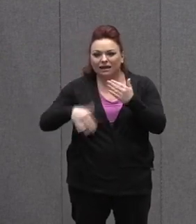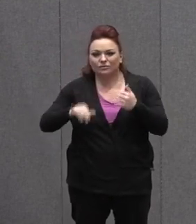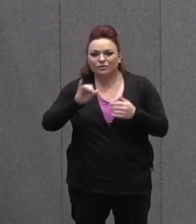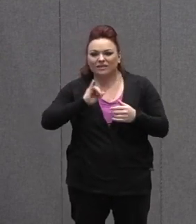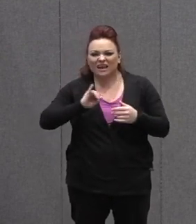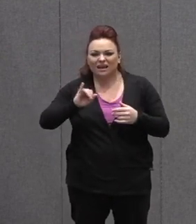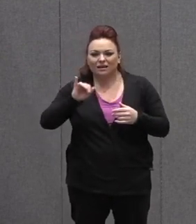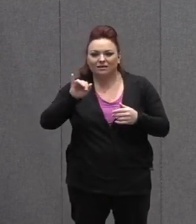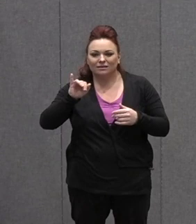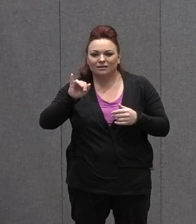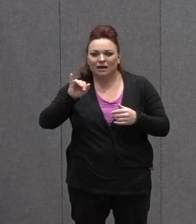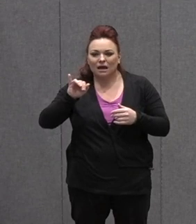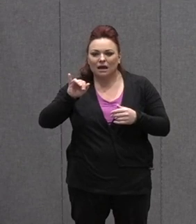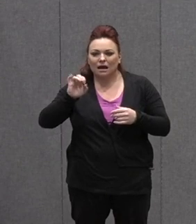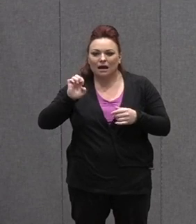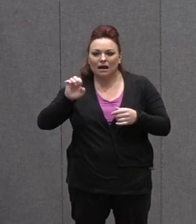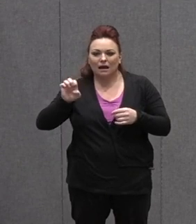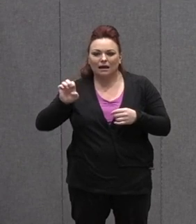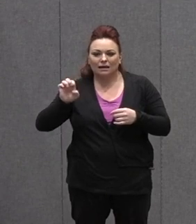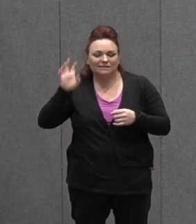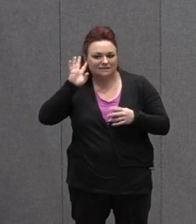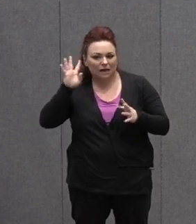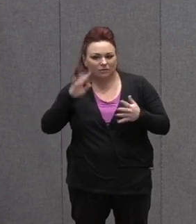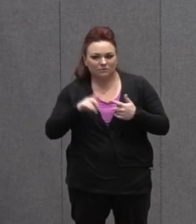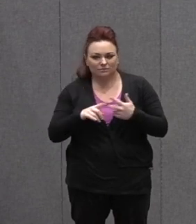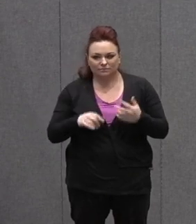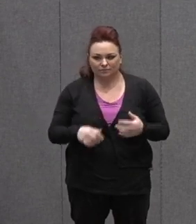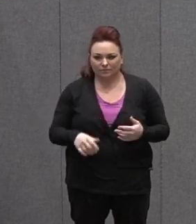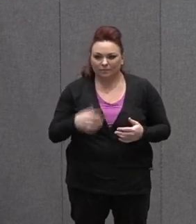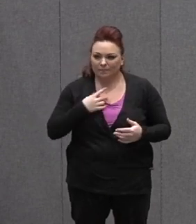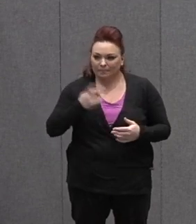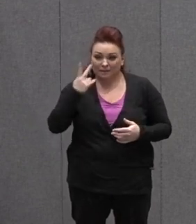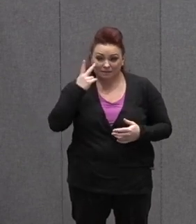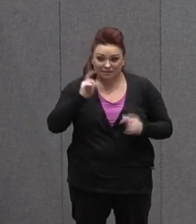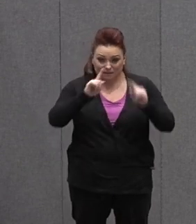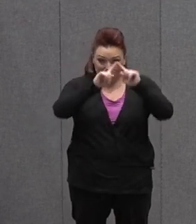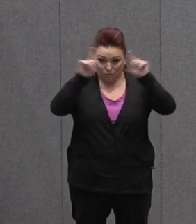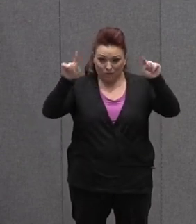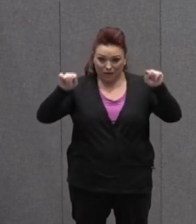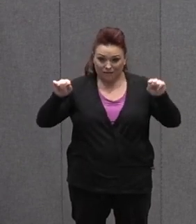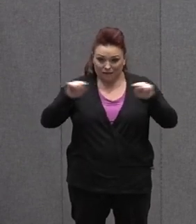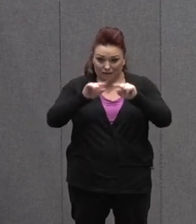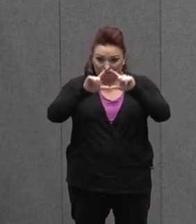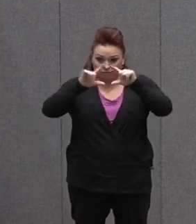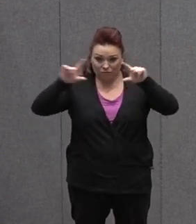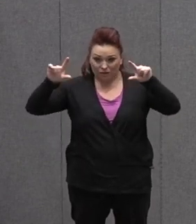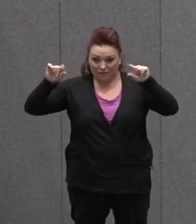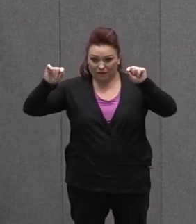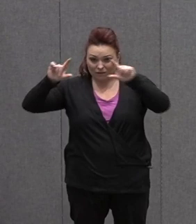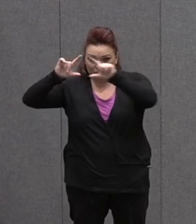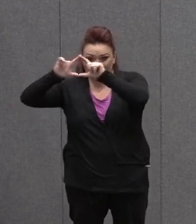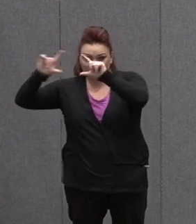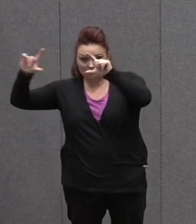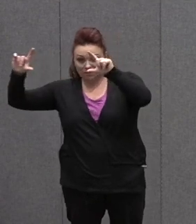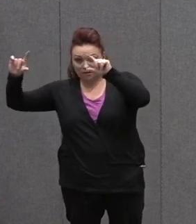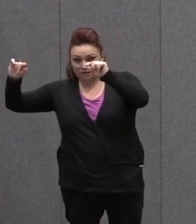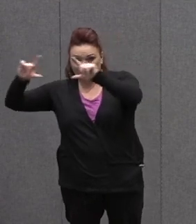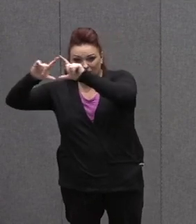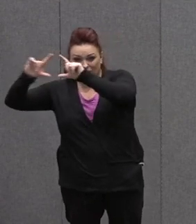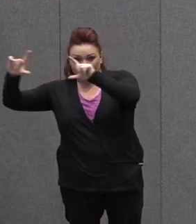I sound. I see lots of rectangles. Lots of